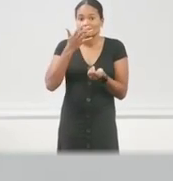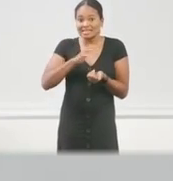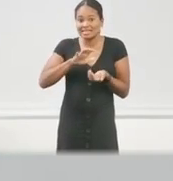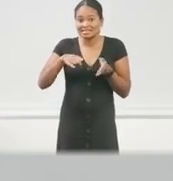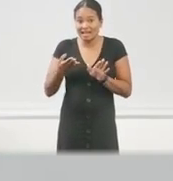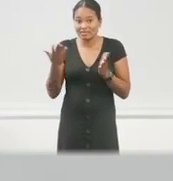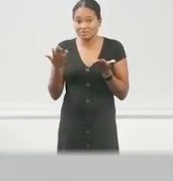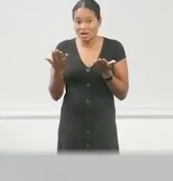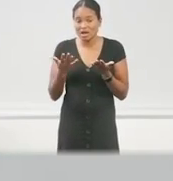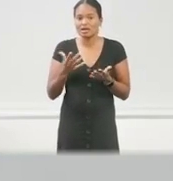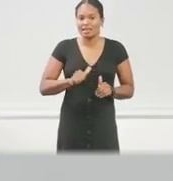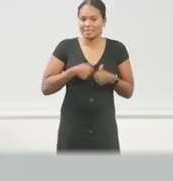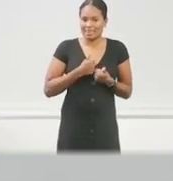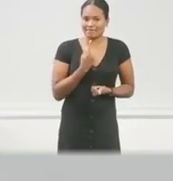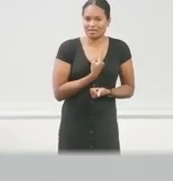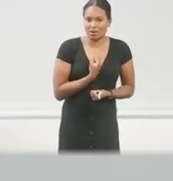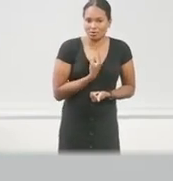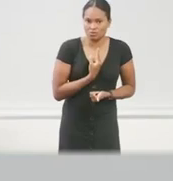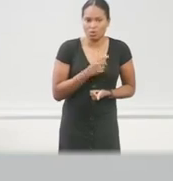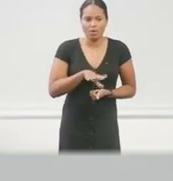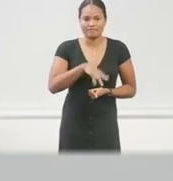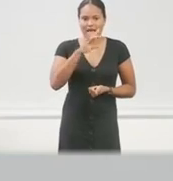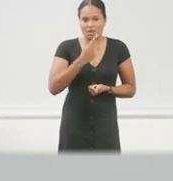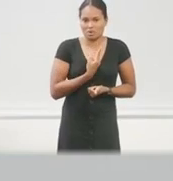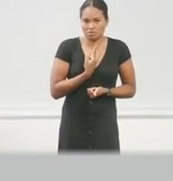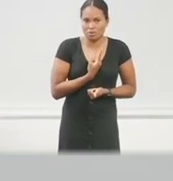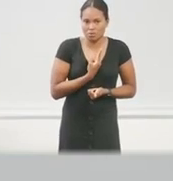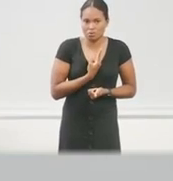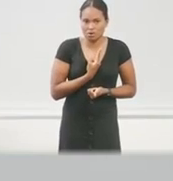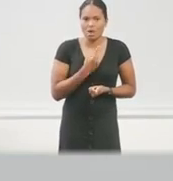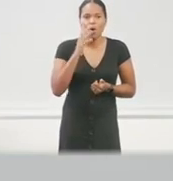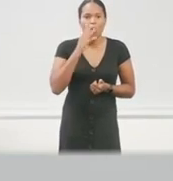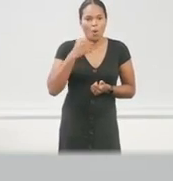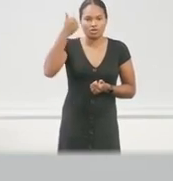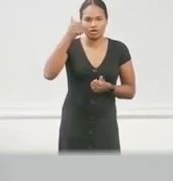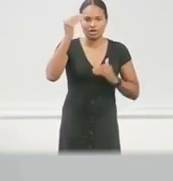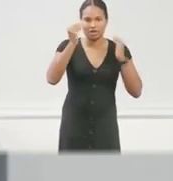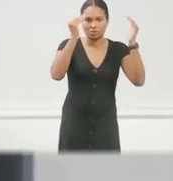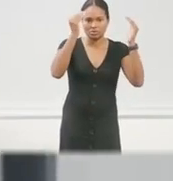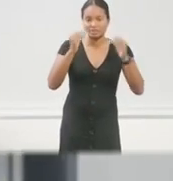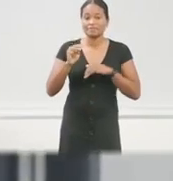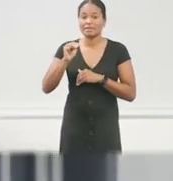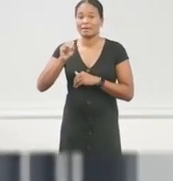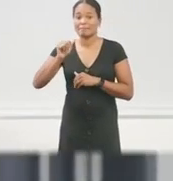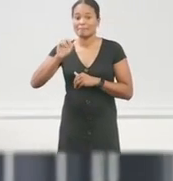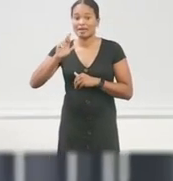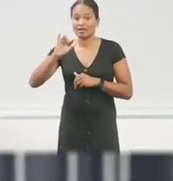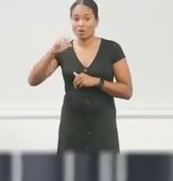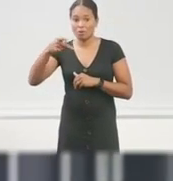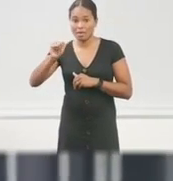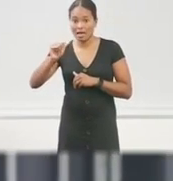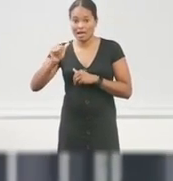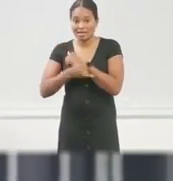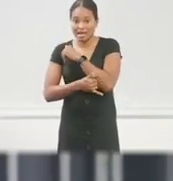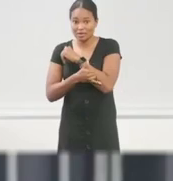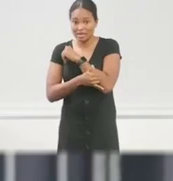are found alone when they're dead, and they're older adults. Maricopa County finds that a lot of the individuals dying from heat are